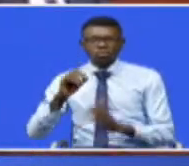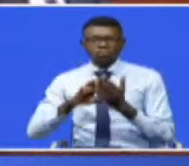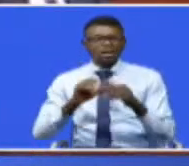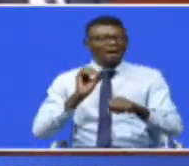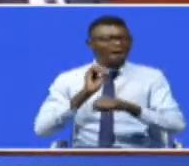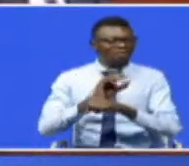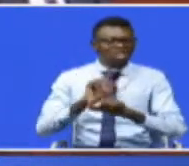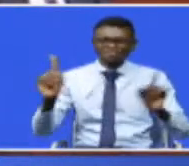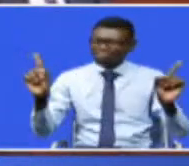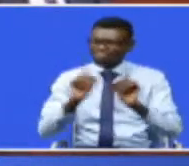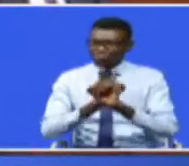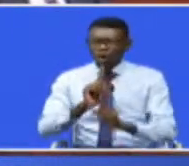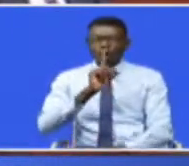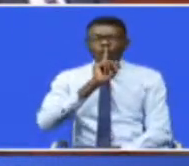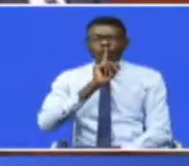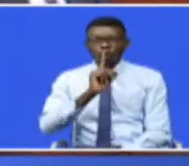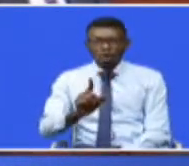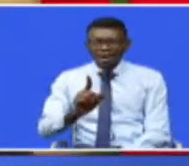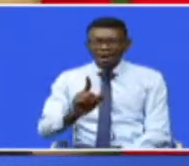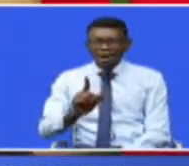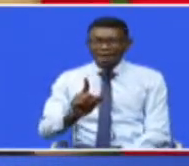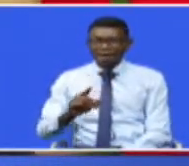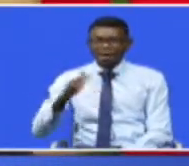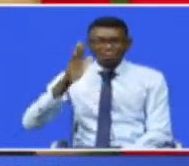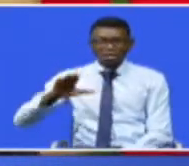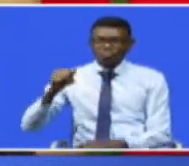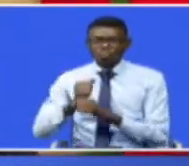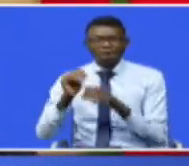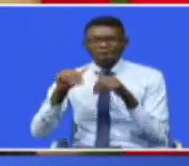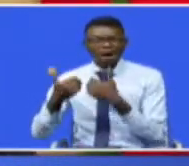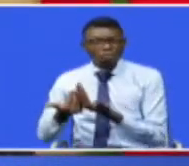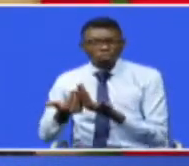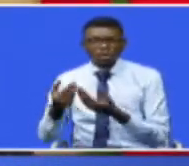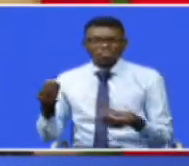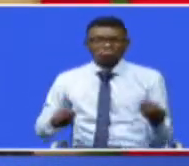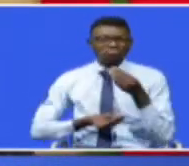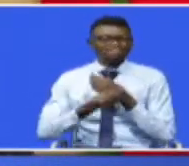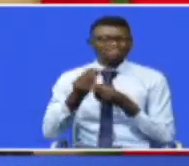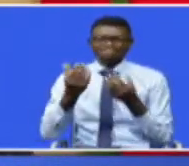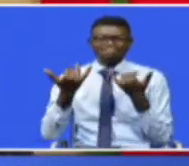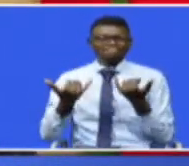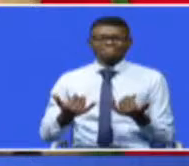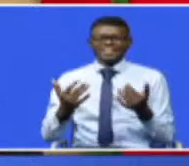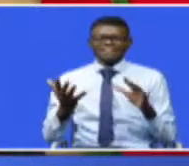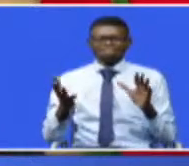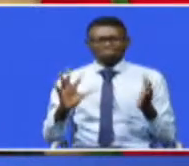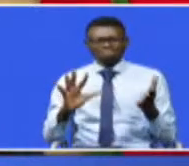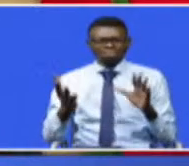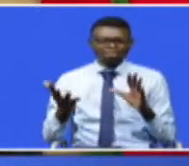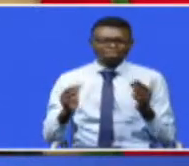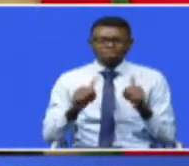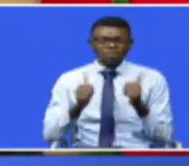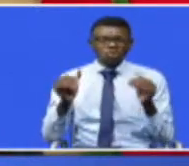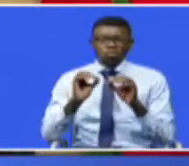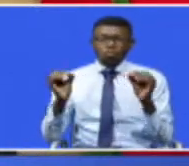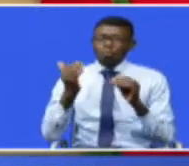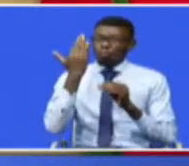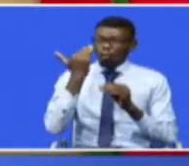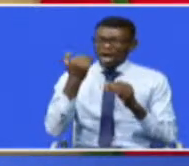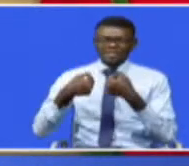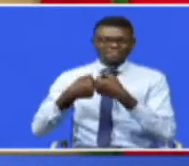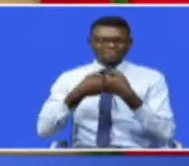but an order. How will Parliament secure the president's pledge? I know the economy is not doing as expected because of COVID